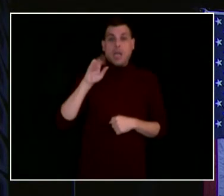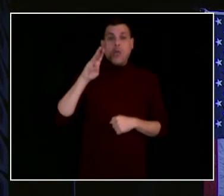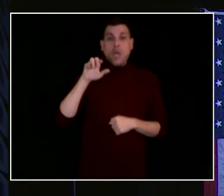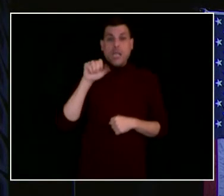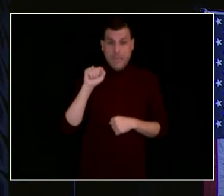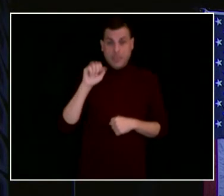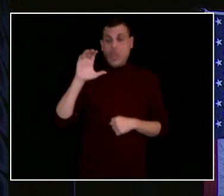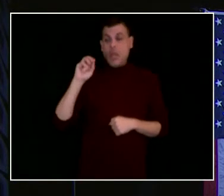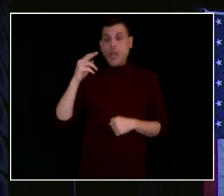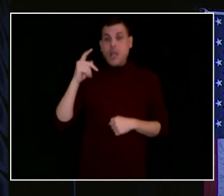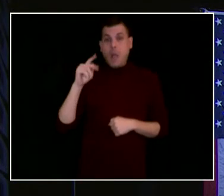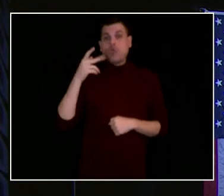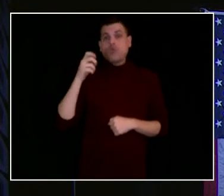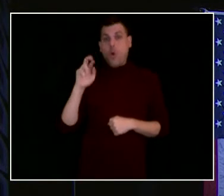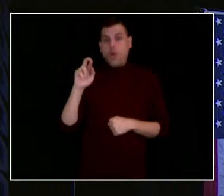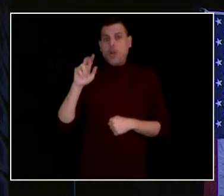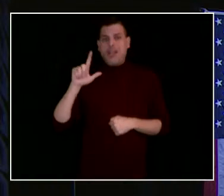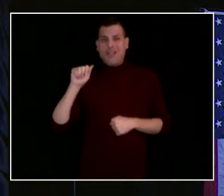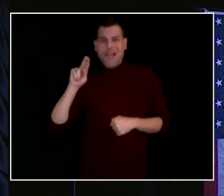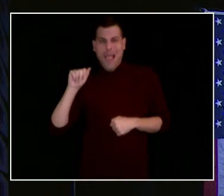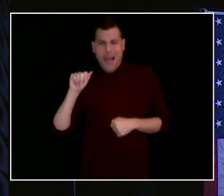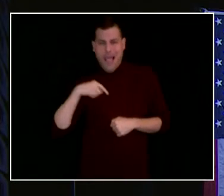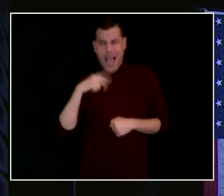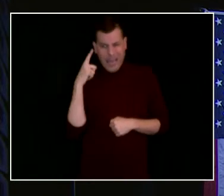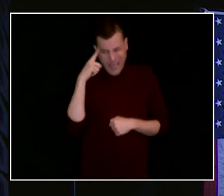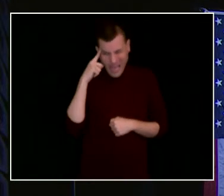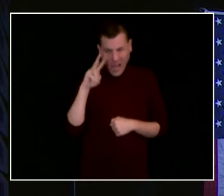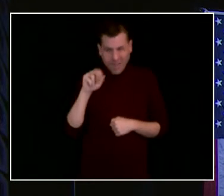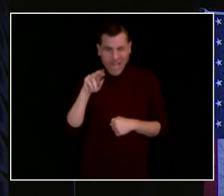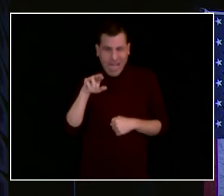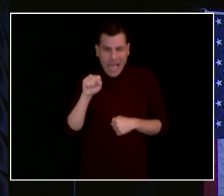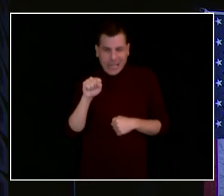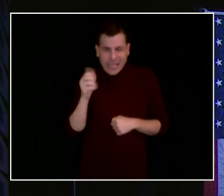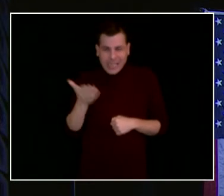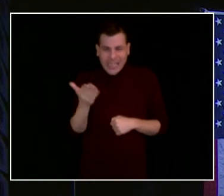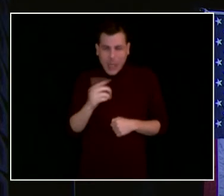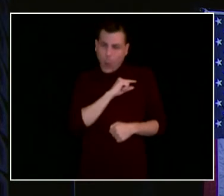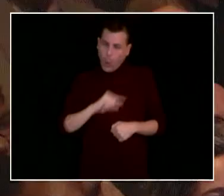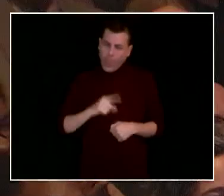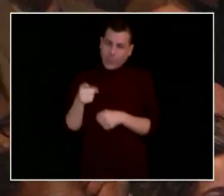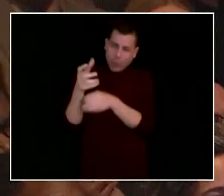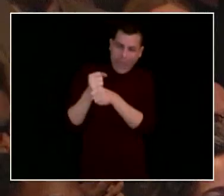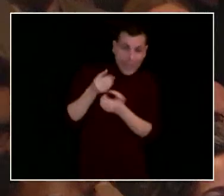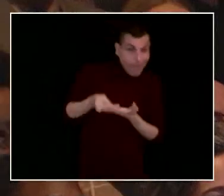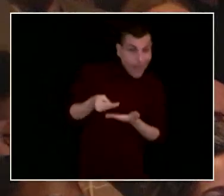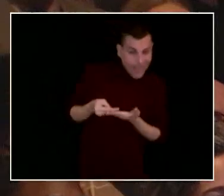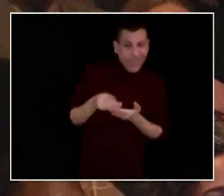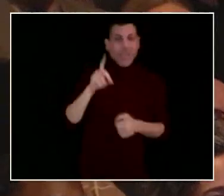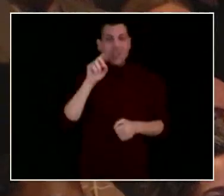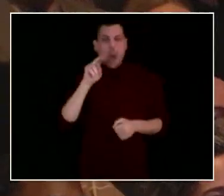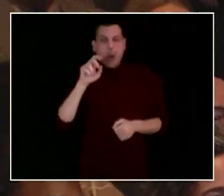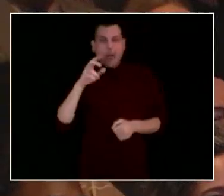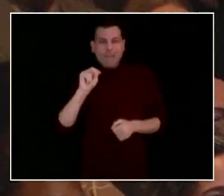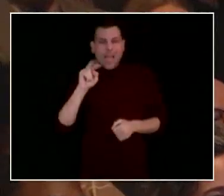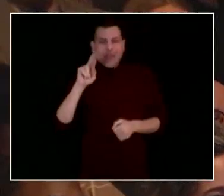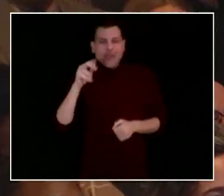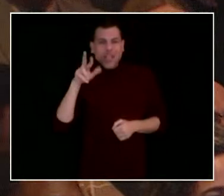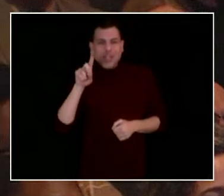Brad Lana. I know I saw Vanessa Gibson, Queens Get the Money, Donovan Richards,